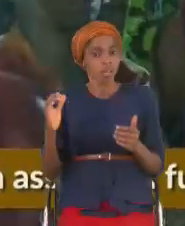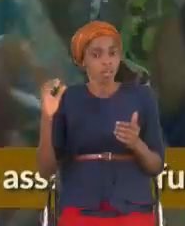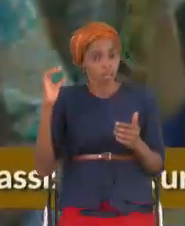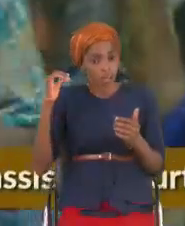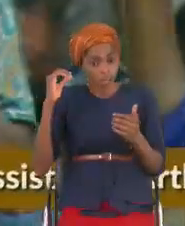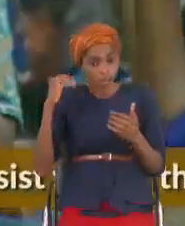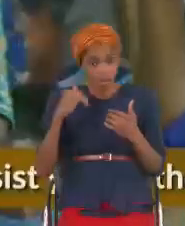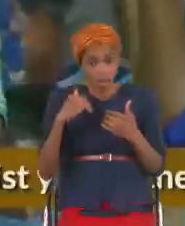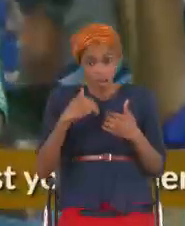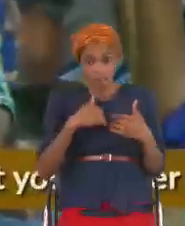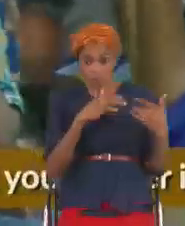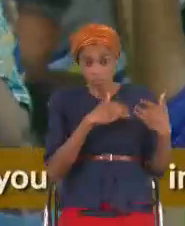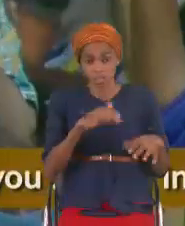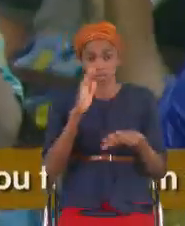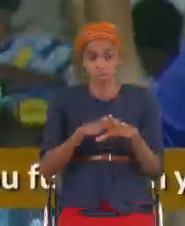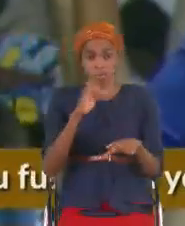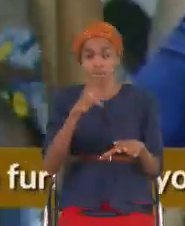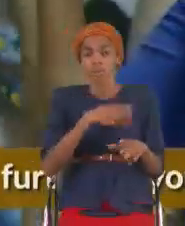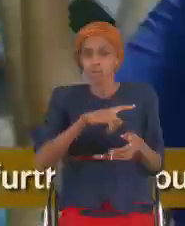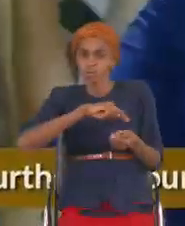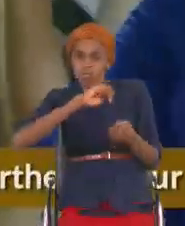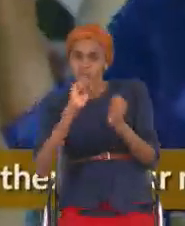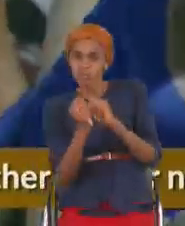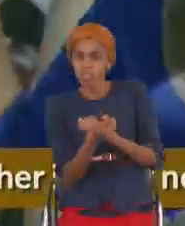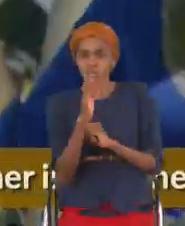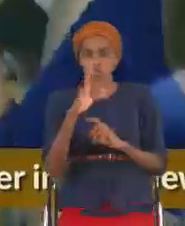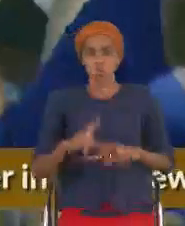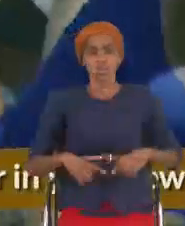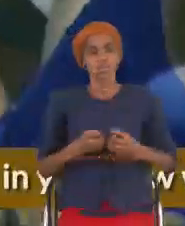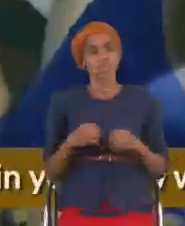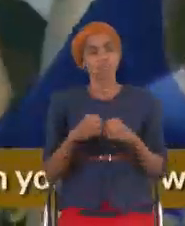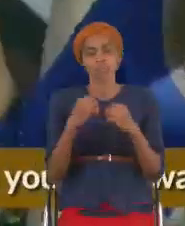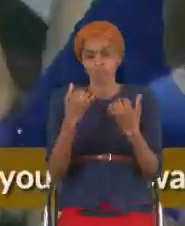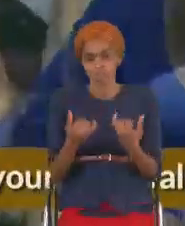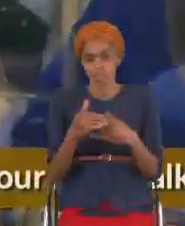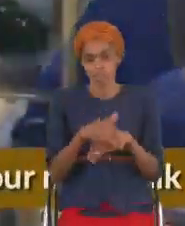favor on you and will transform your life even tonight.